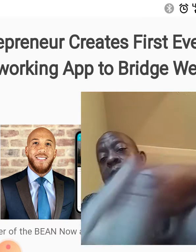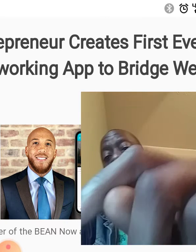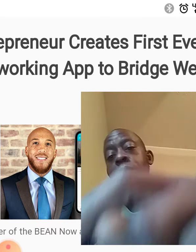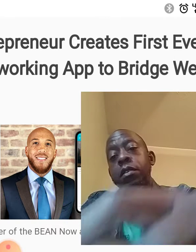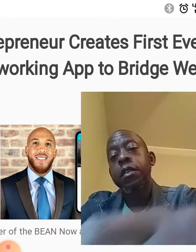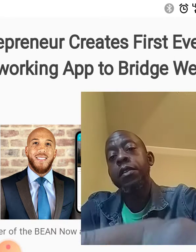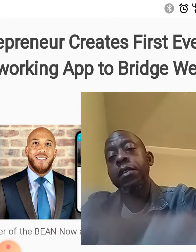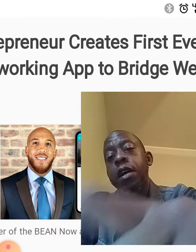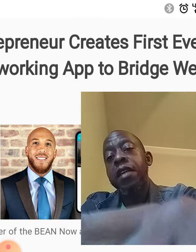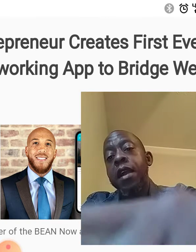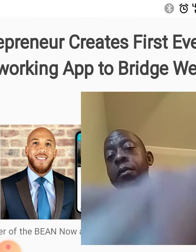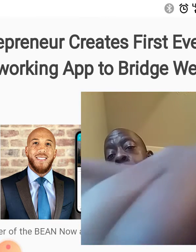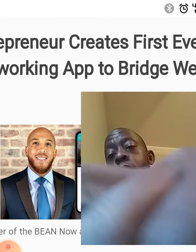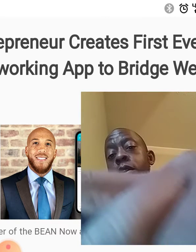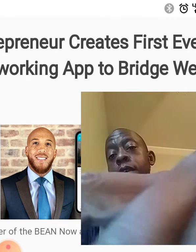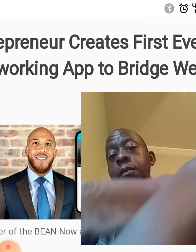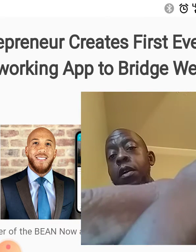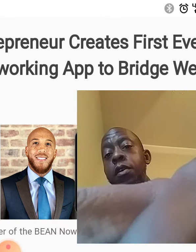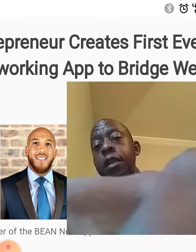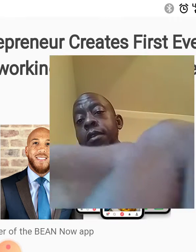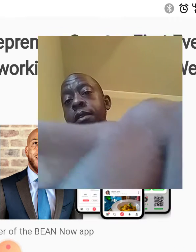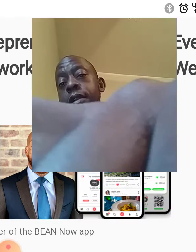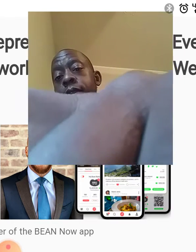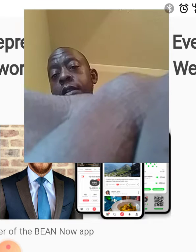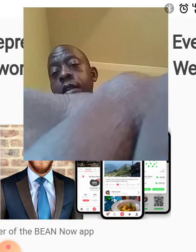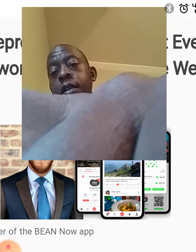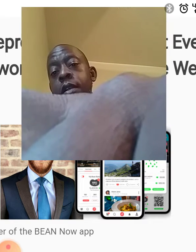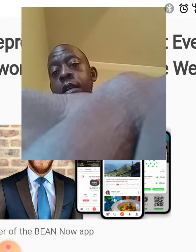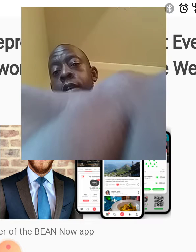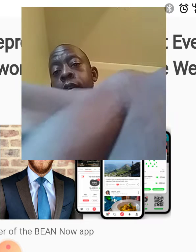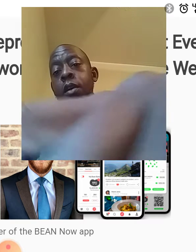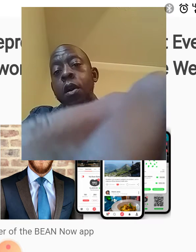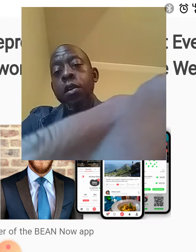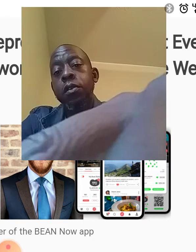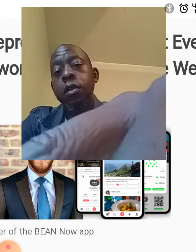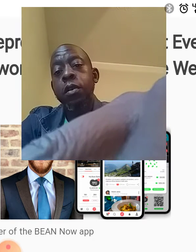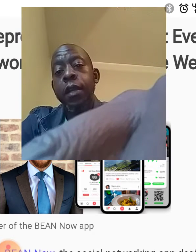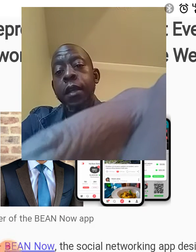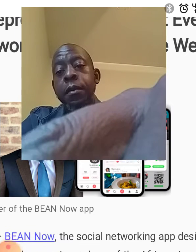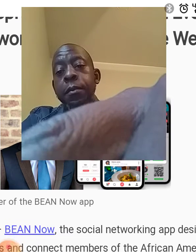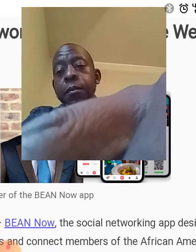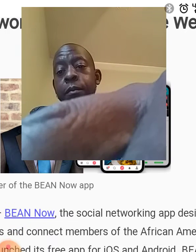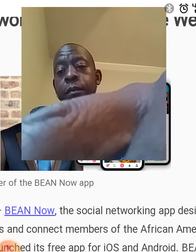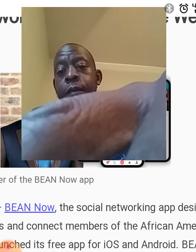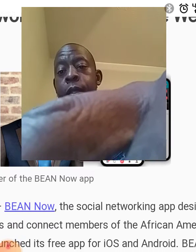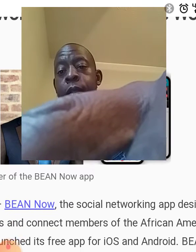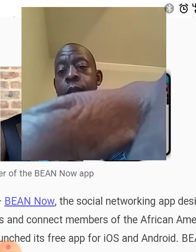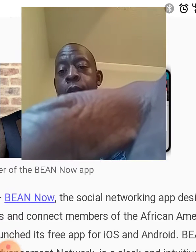the founder is Darren Walker. Now we're going to get into this article, okay?